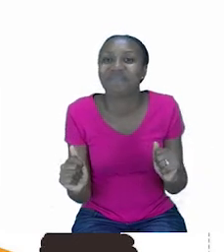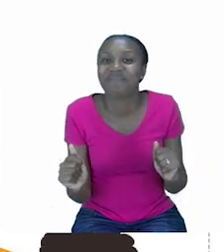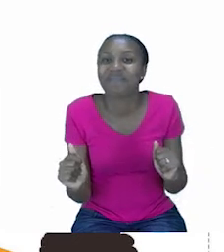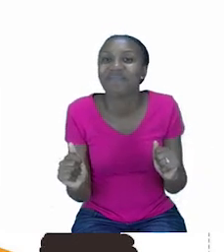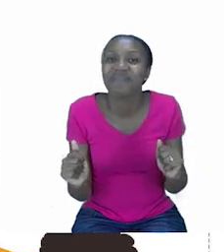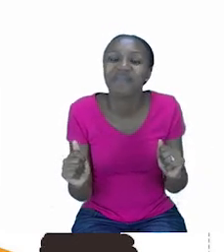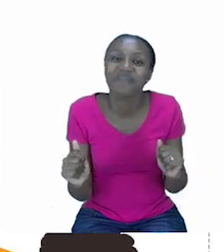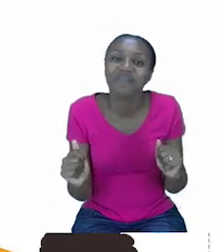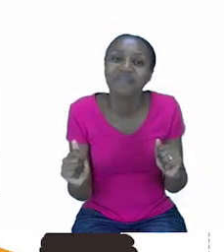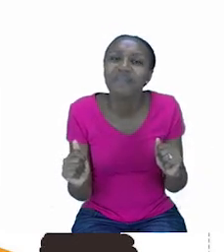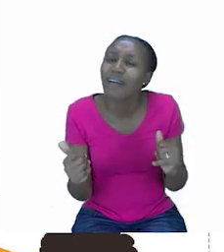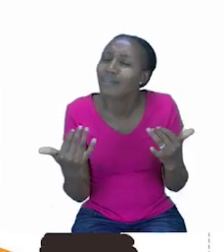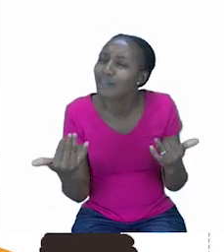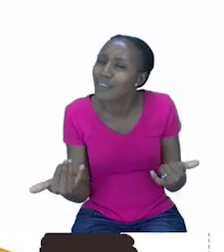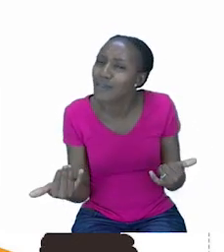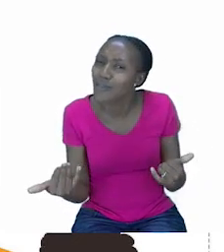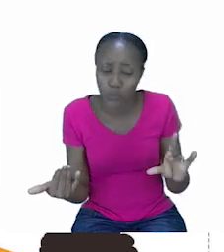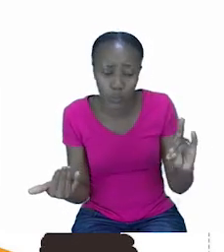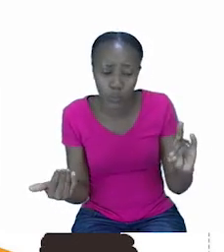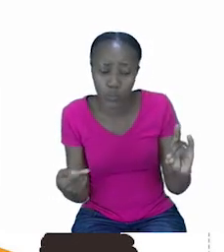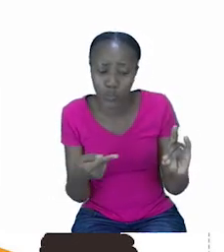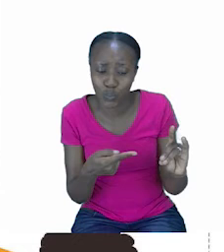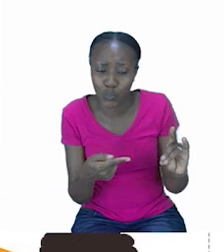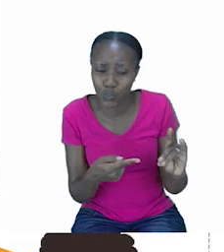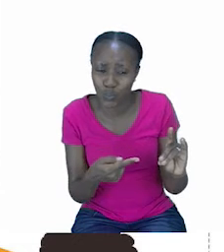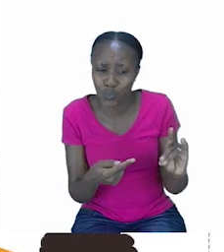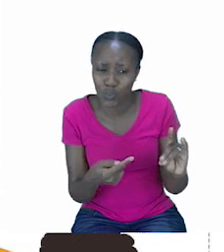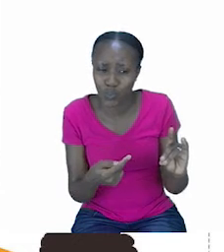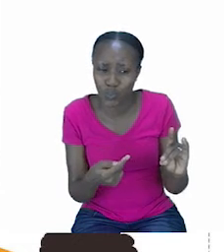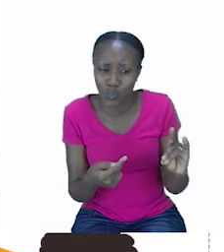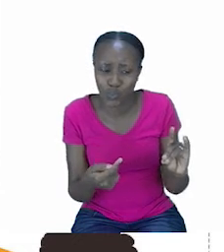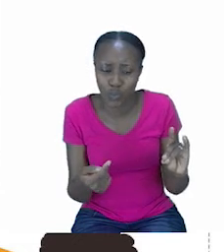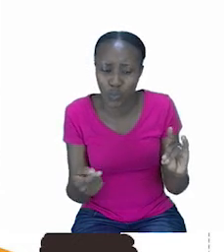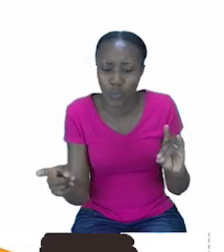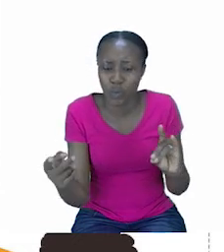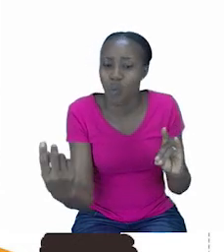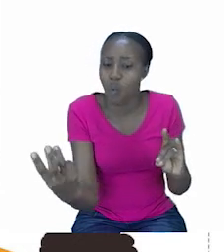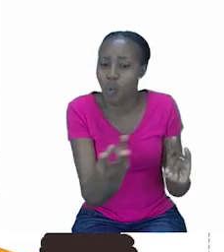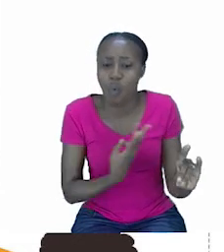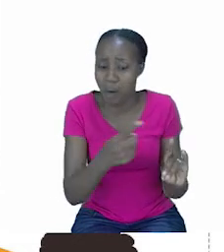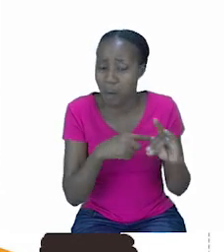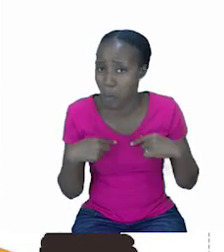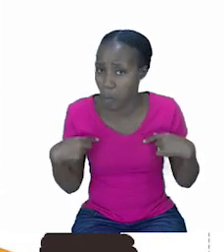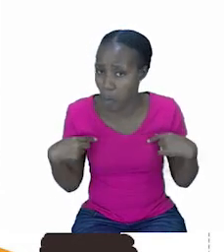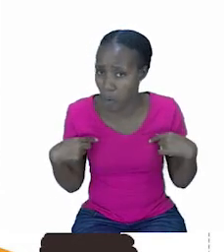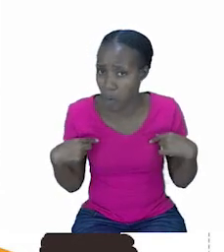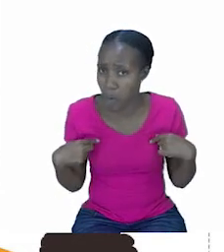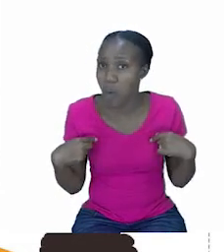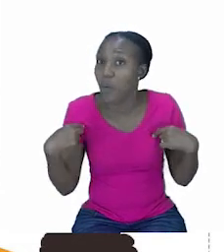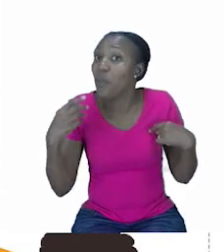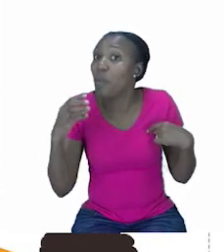Okay, do we say we or do we say